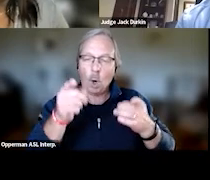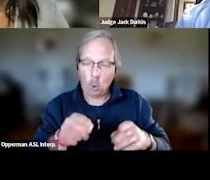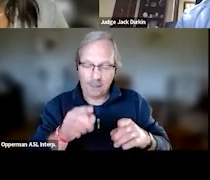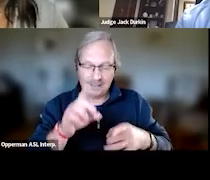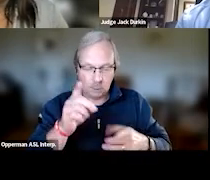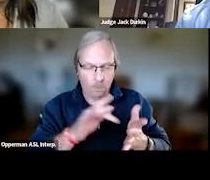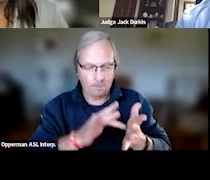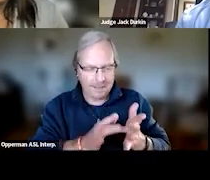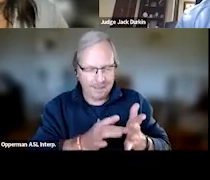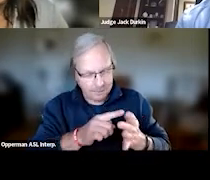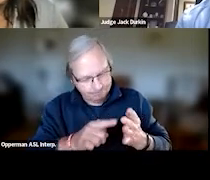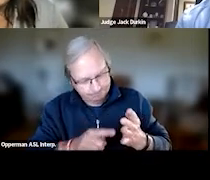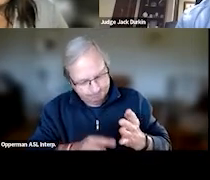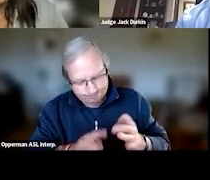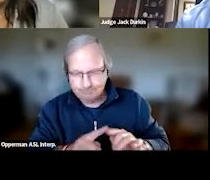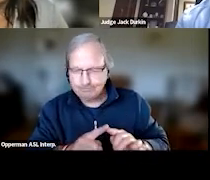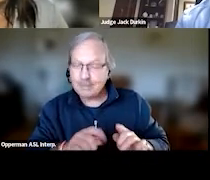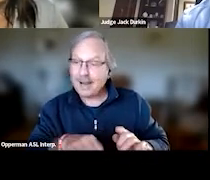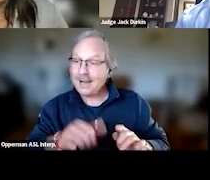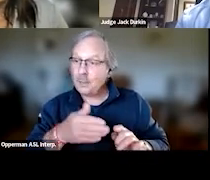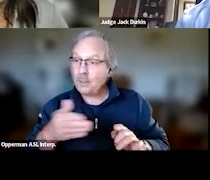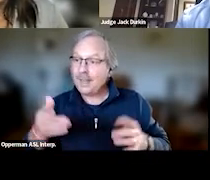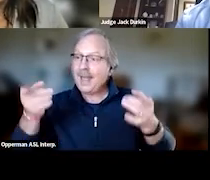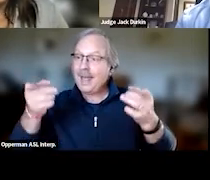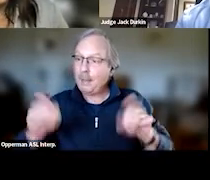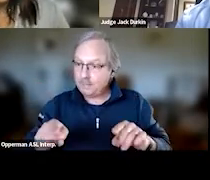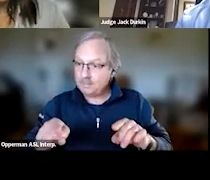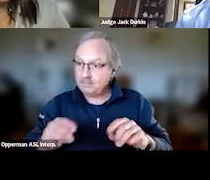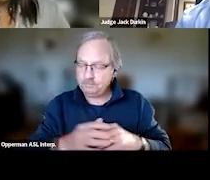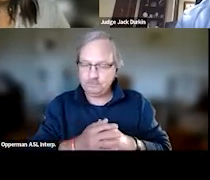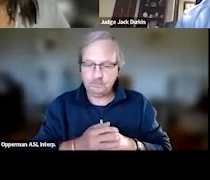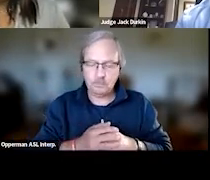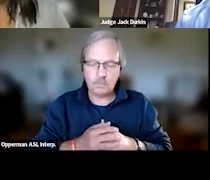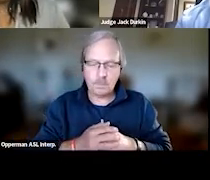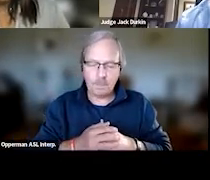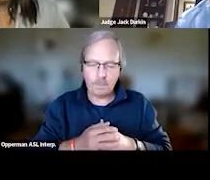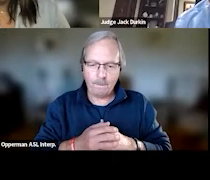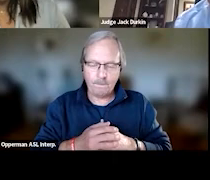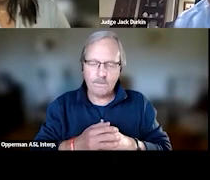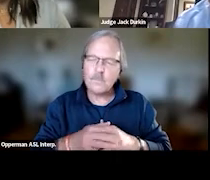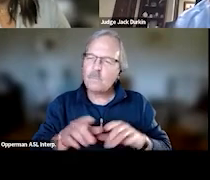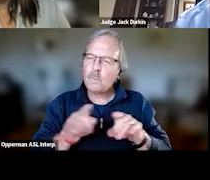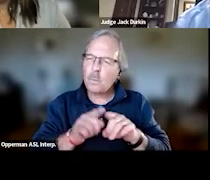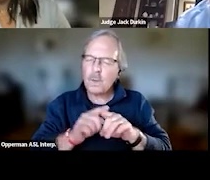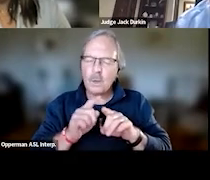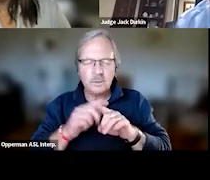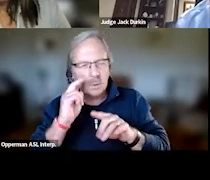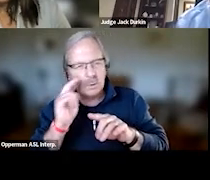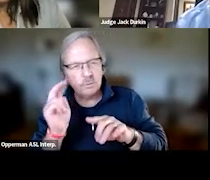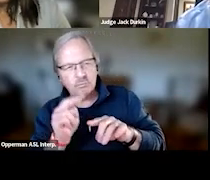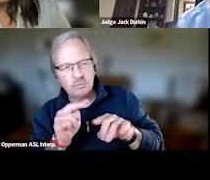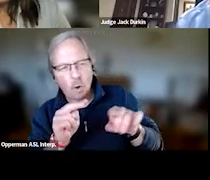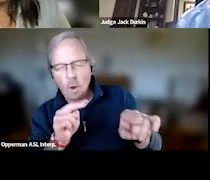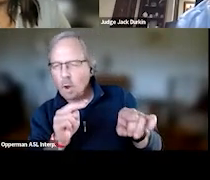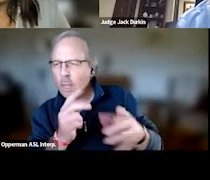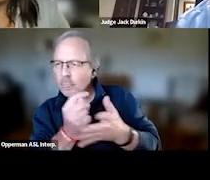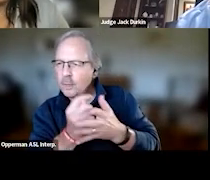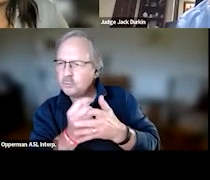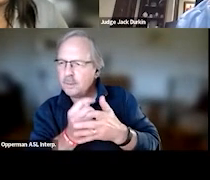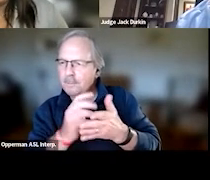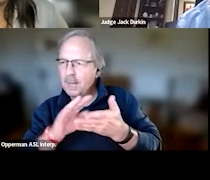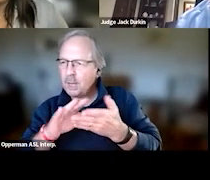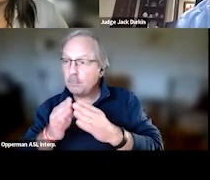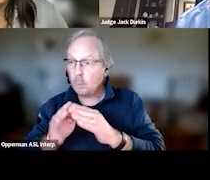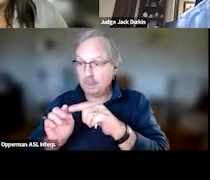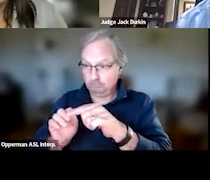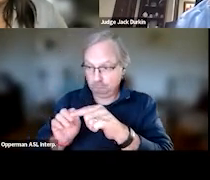things. But another thing that happened is we also saw the treatment community